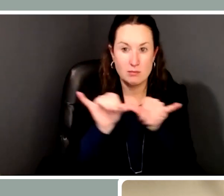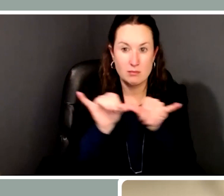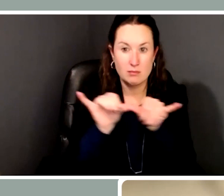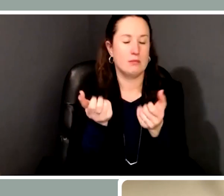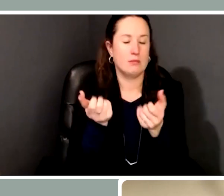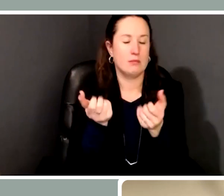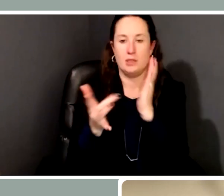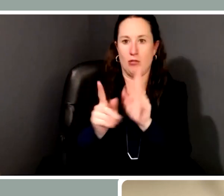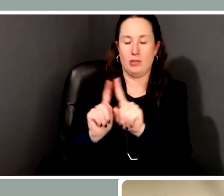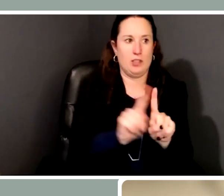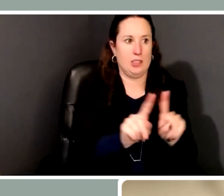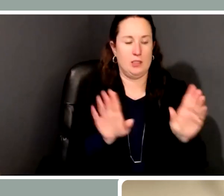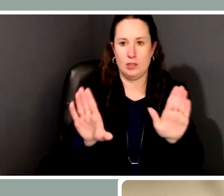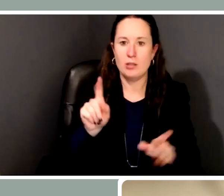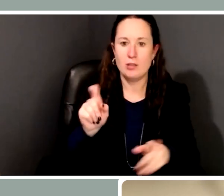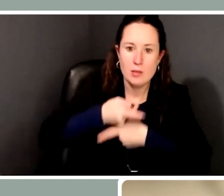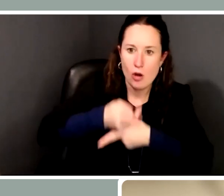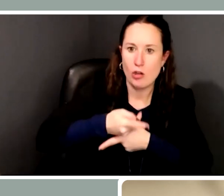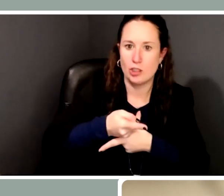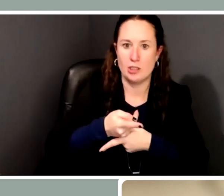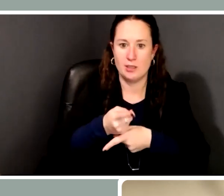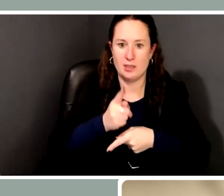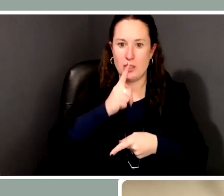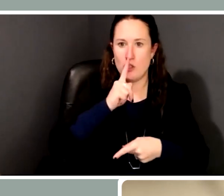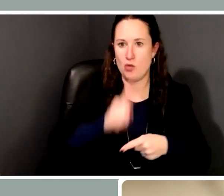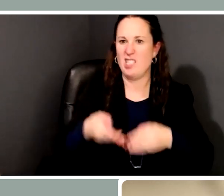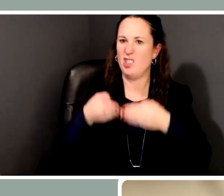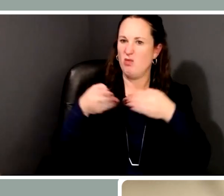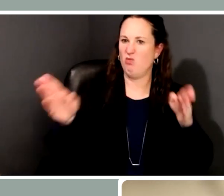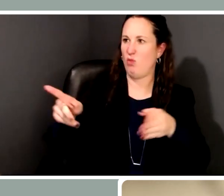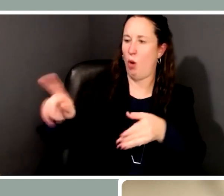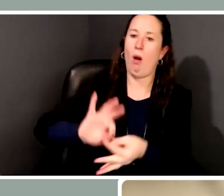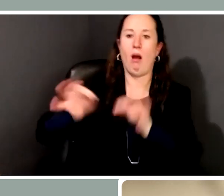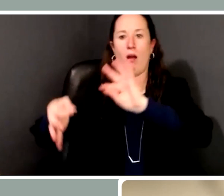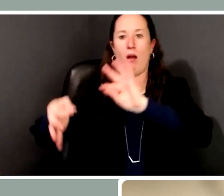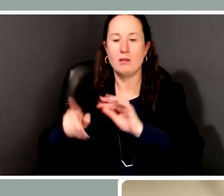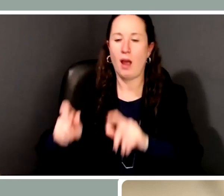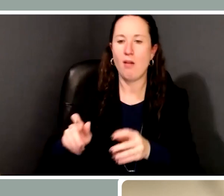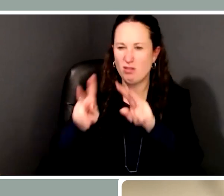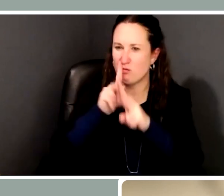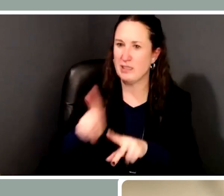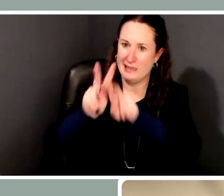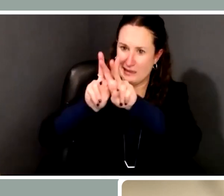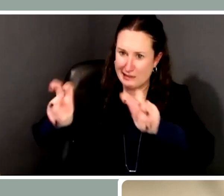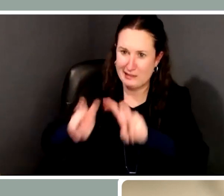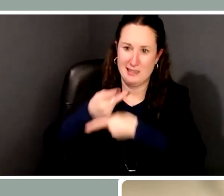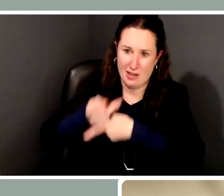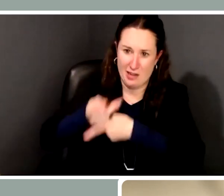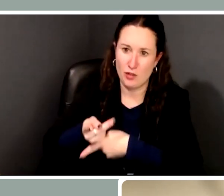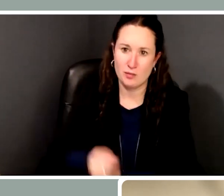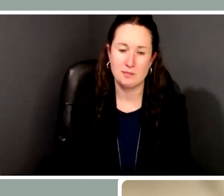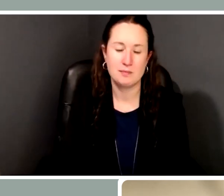needs to be cautious looking at these things and not interpreting them too strictly. Okay, thank you.